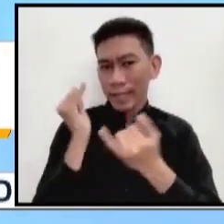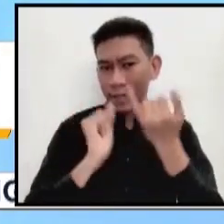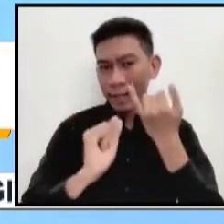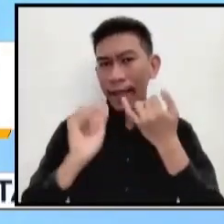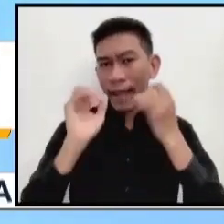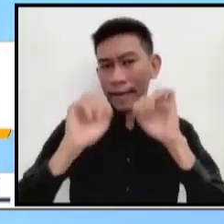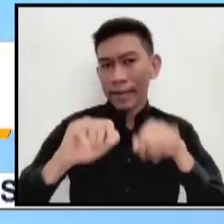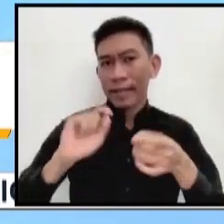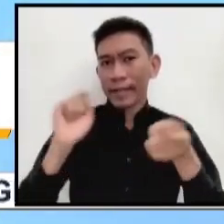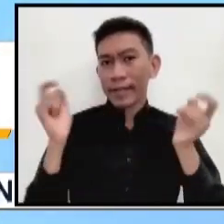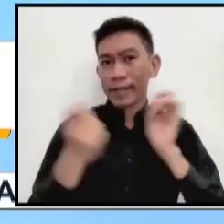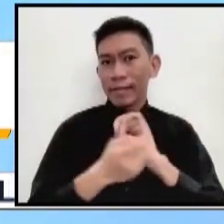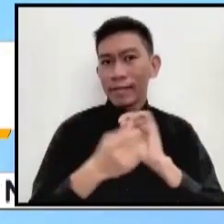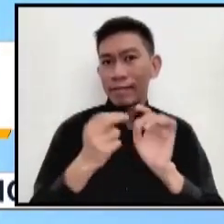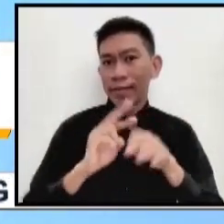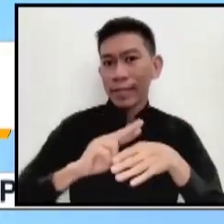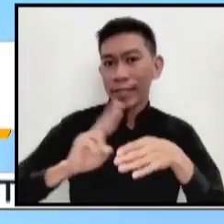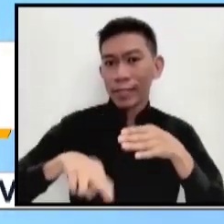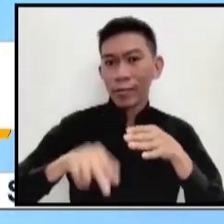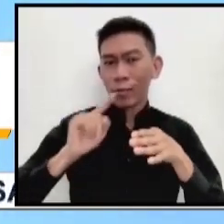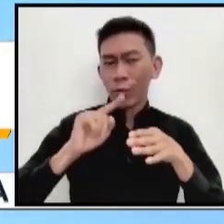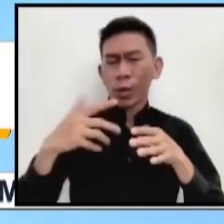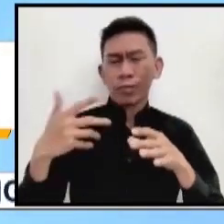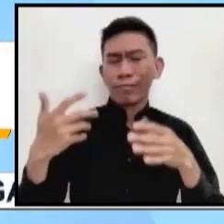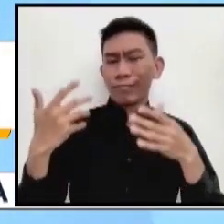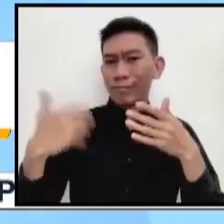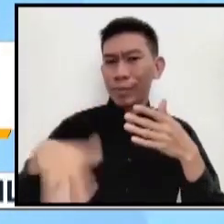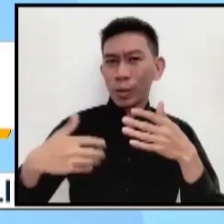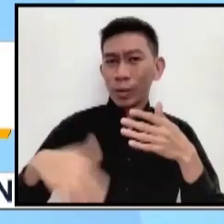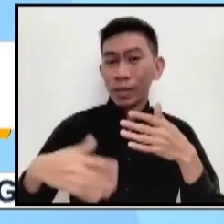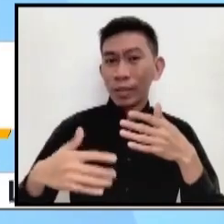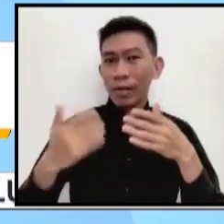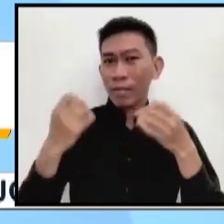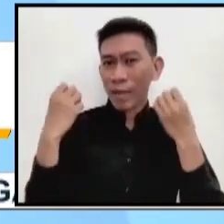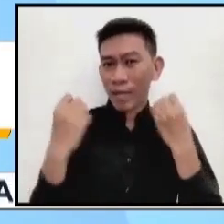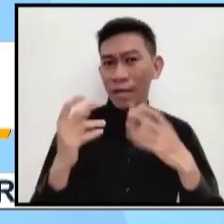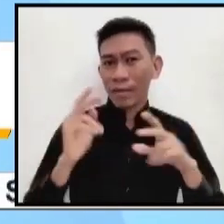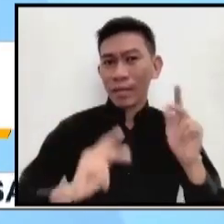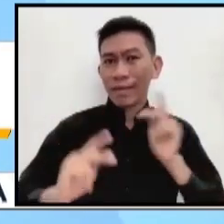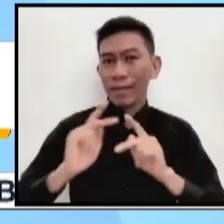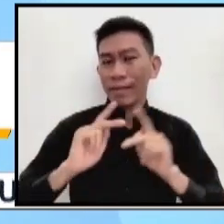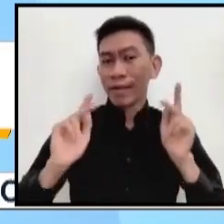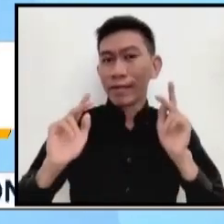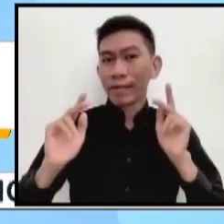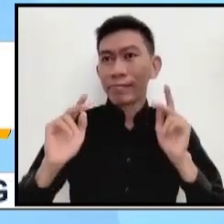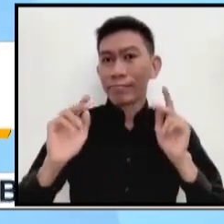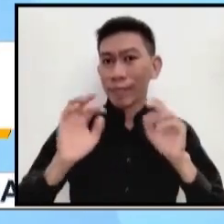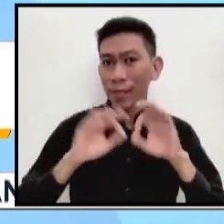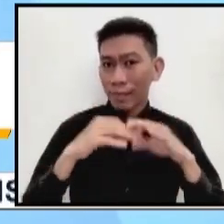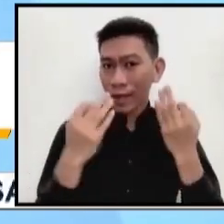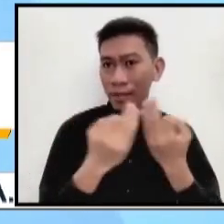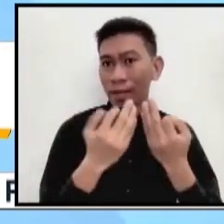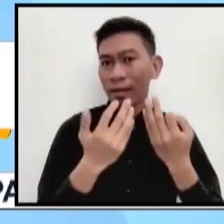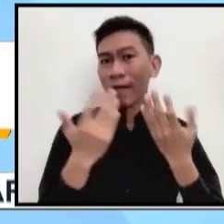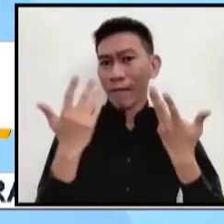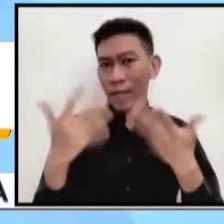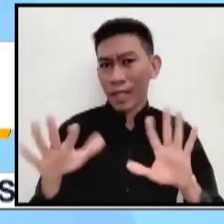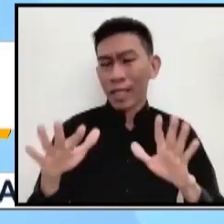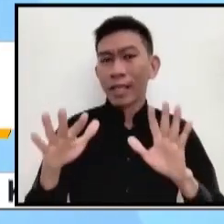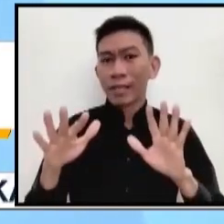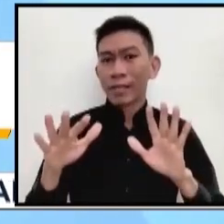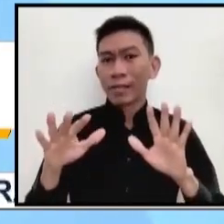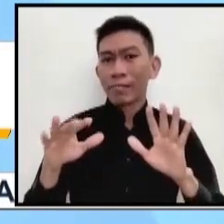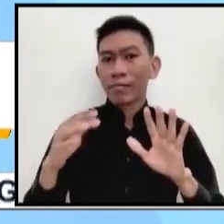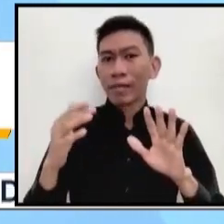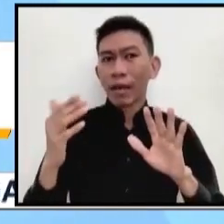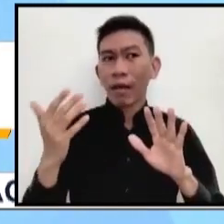massive. So many people, so many households have given or have received, I should say, hope. Mm-hmm.